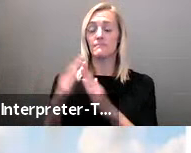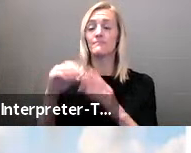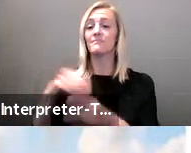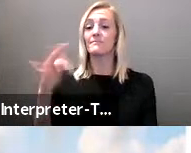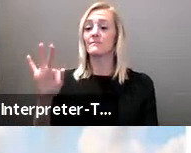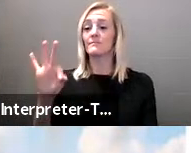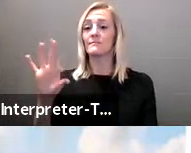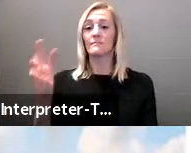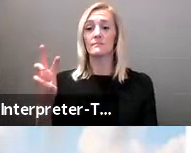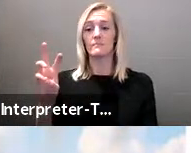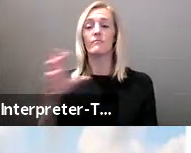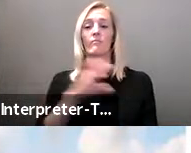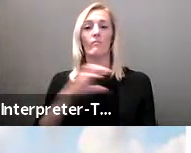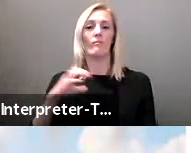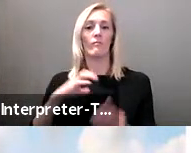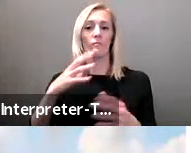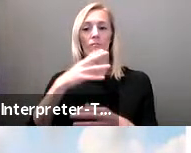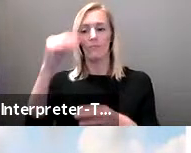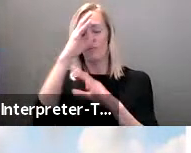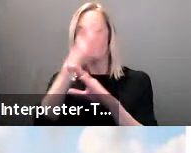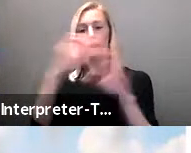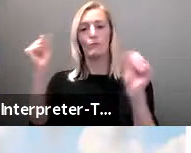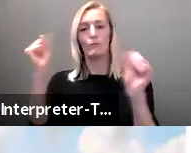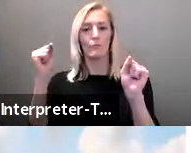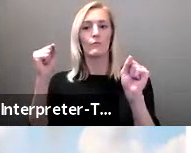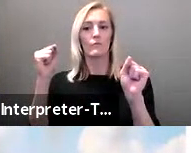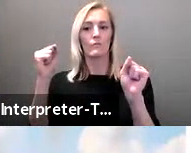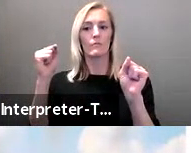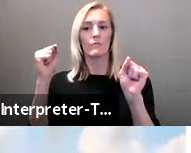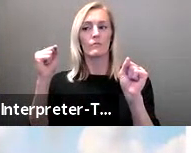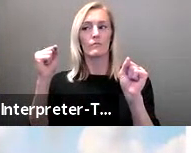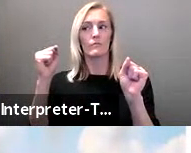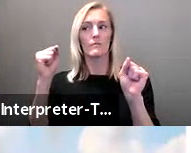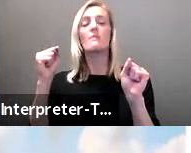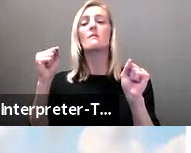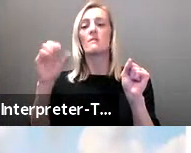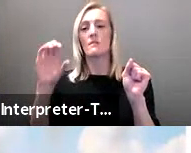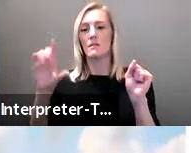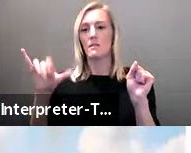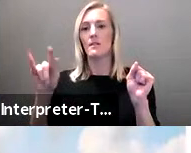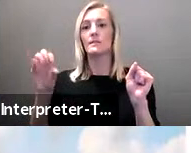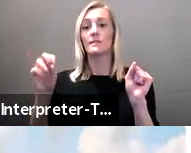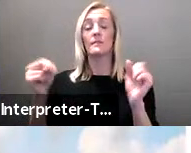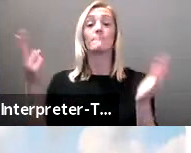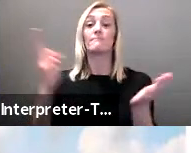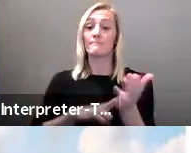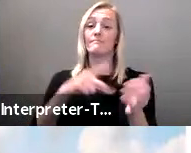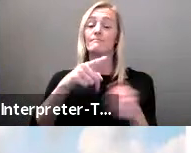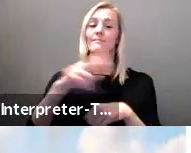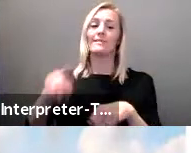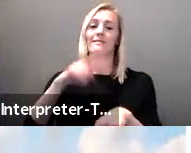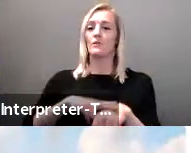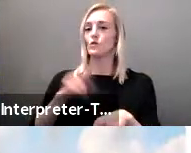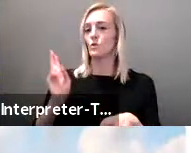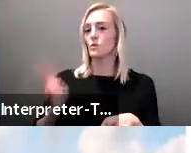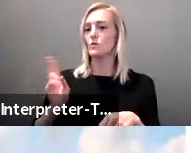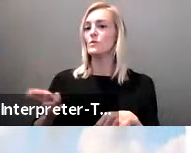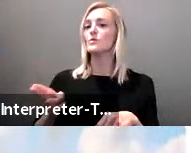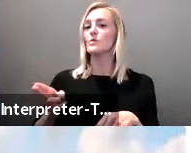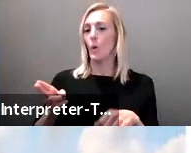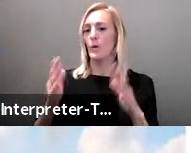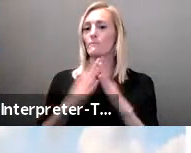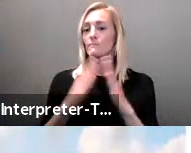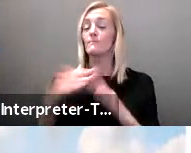in by Congress and President then Clinton as a National Historic Site. We are